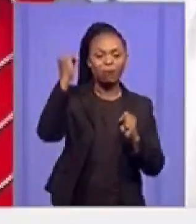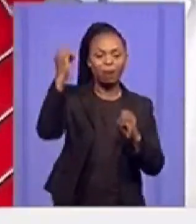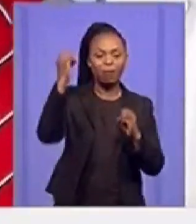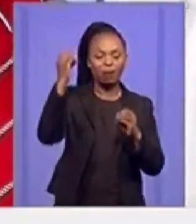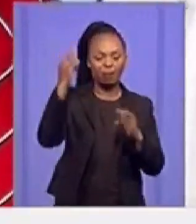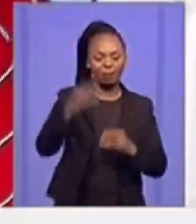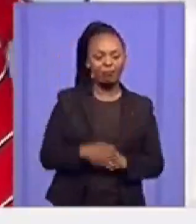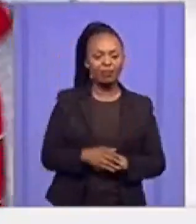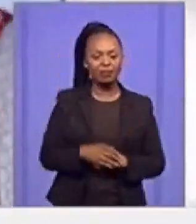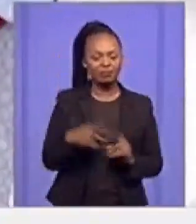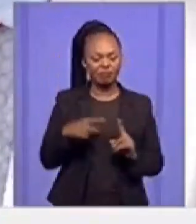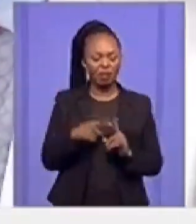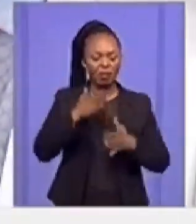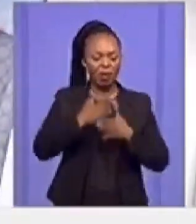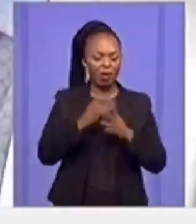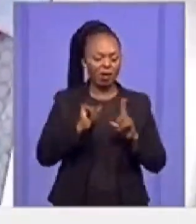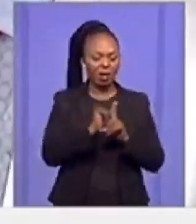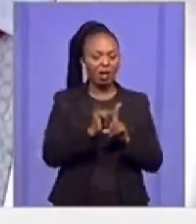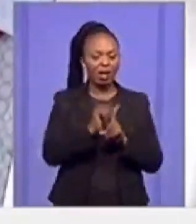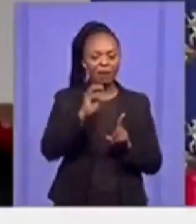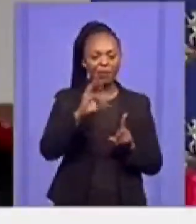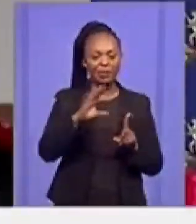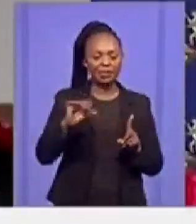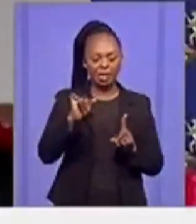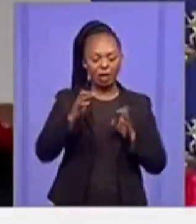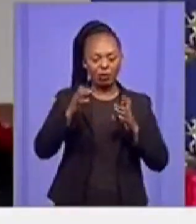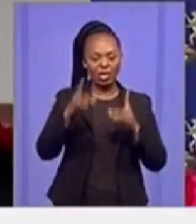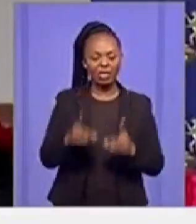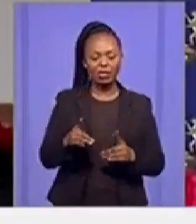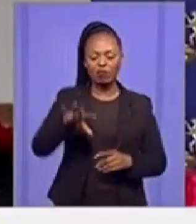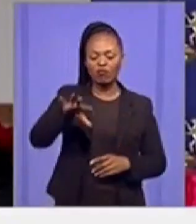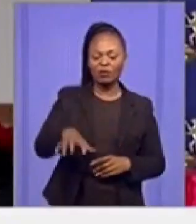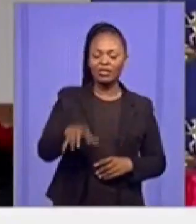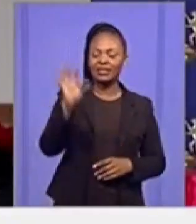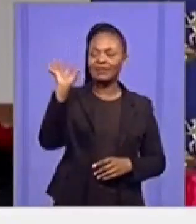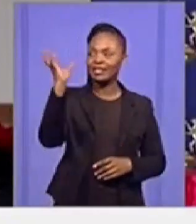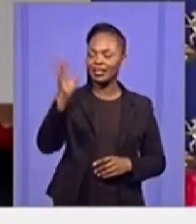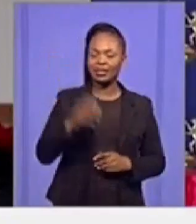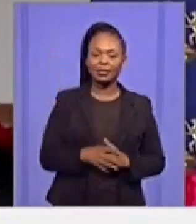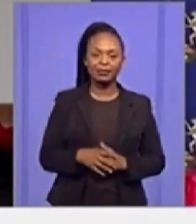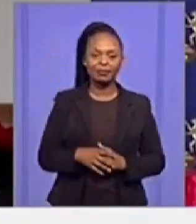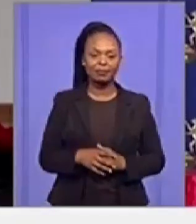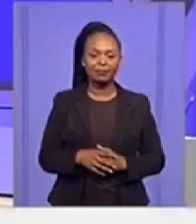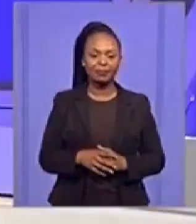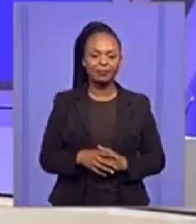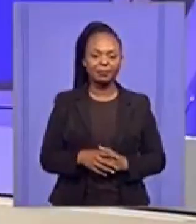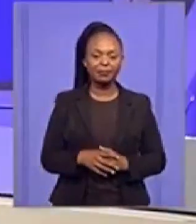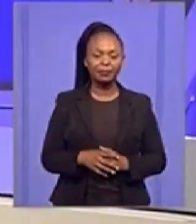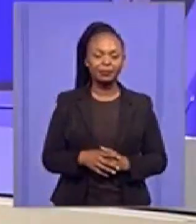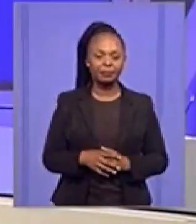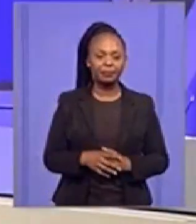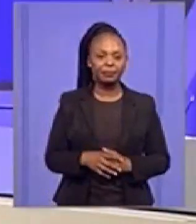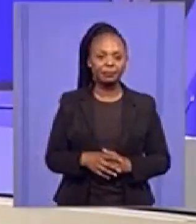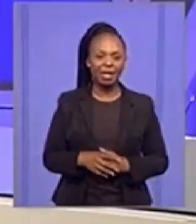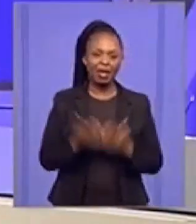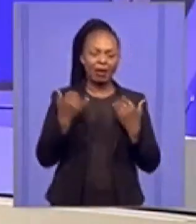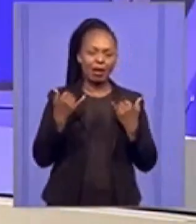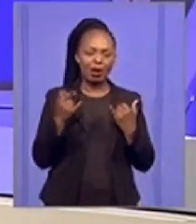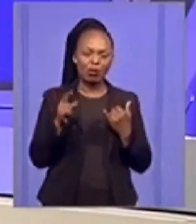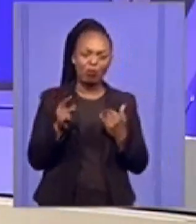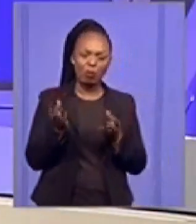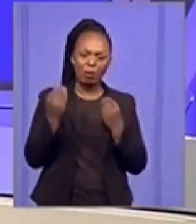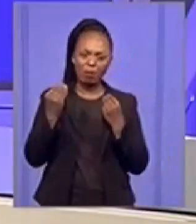ka tshebetso ya letona la thuto province ya Freistata e leng yena Tate Magwe e ka ba mohlomong o se o